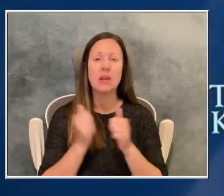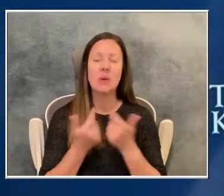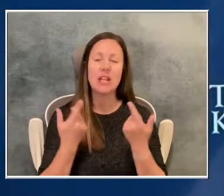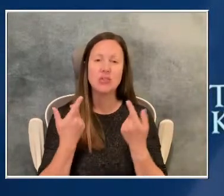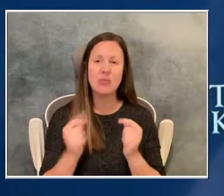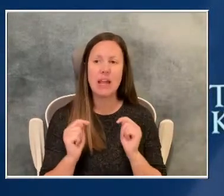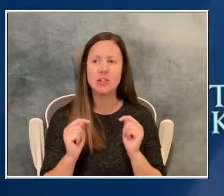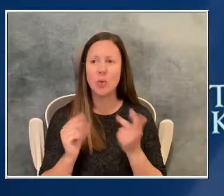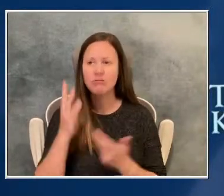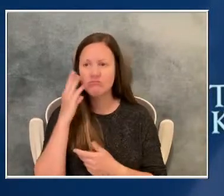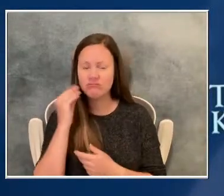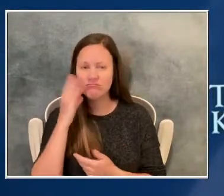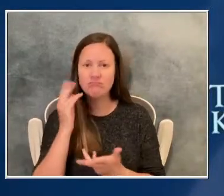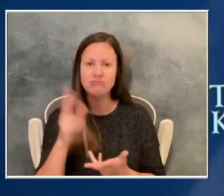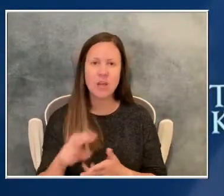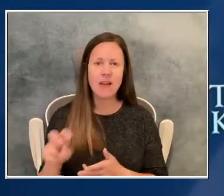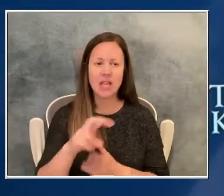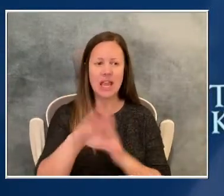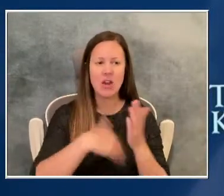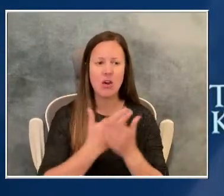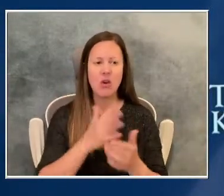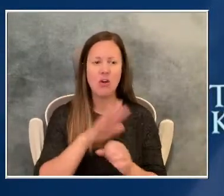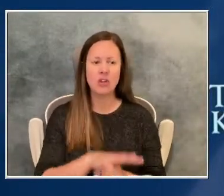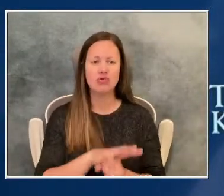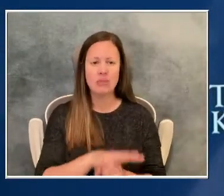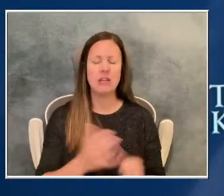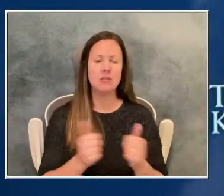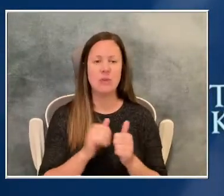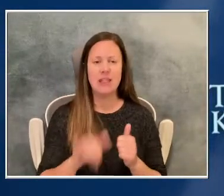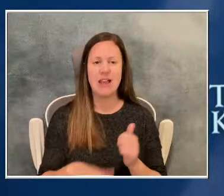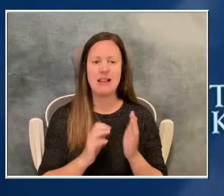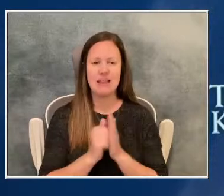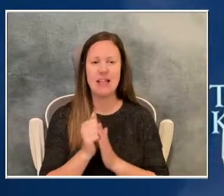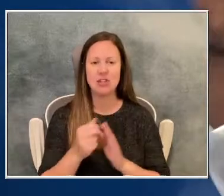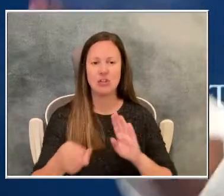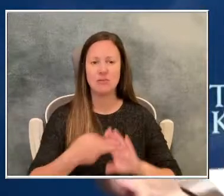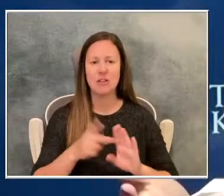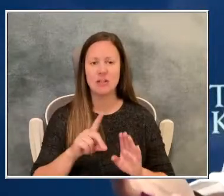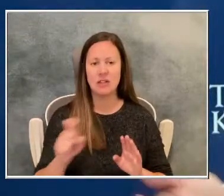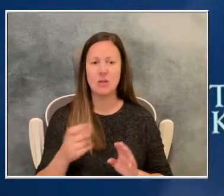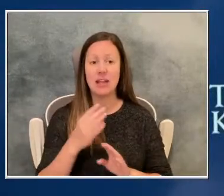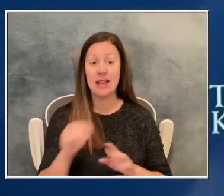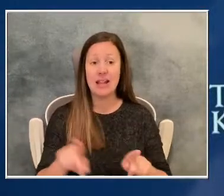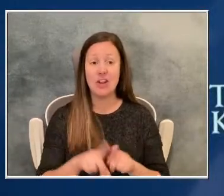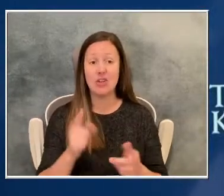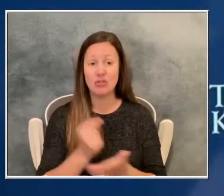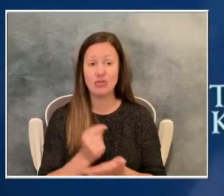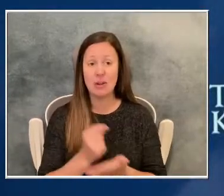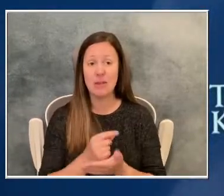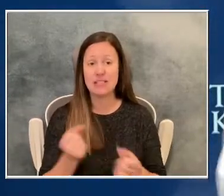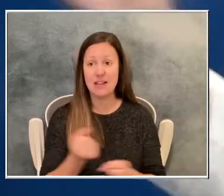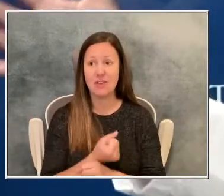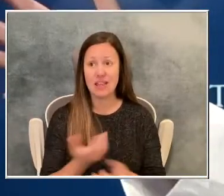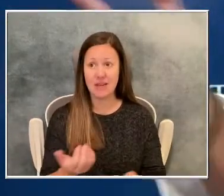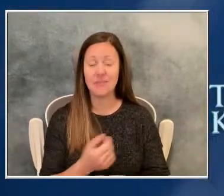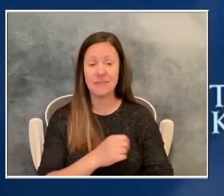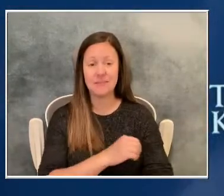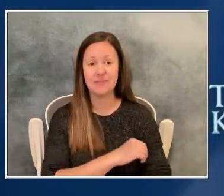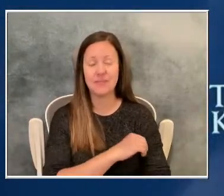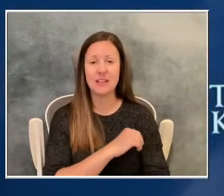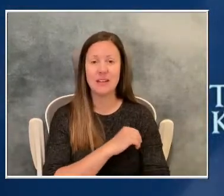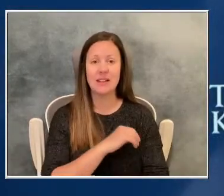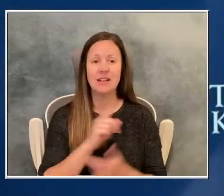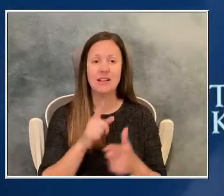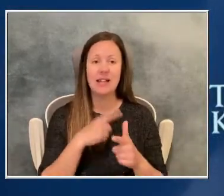the stress that comes with dealing with a cancer diagnosis and its treatments and its ramifications. And then from there went on to